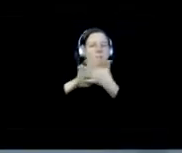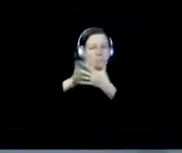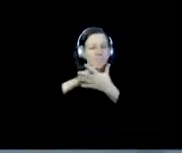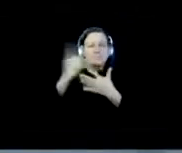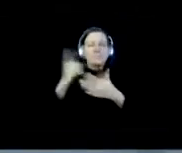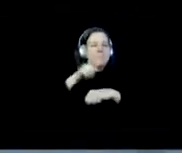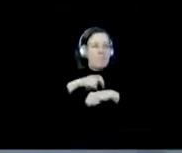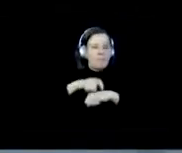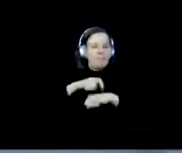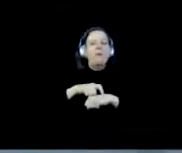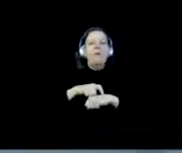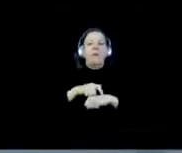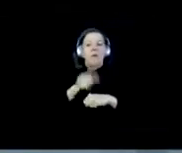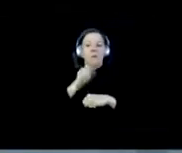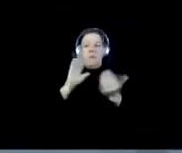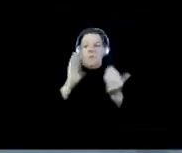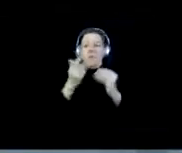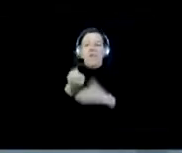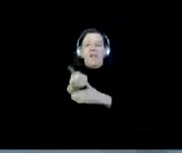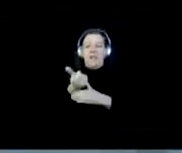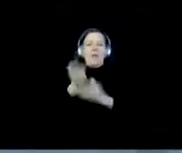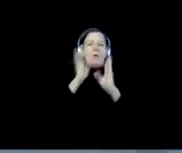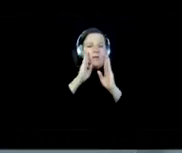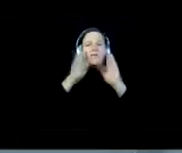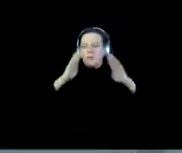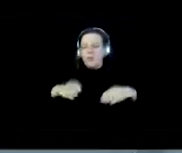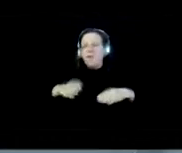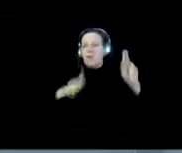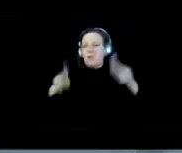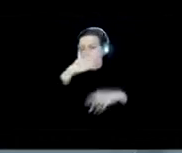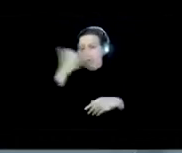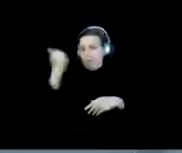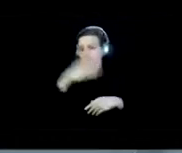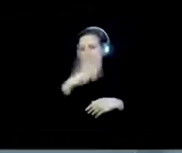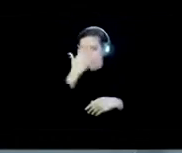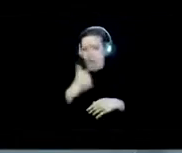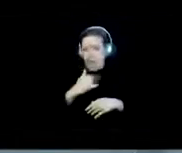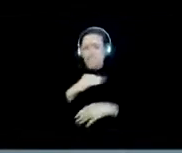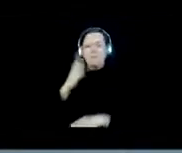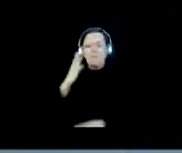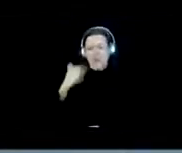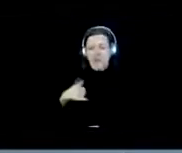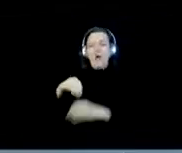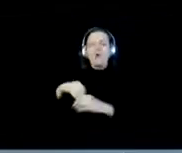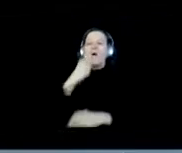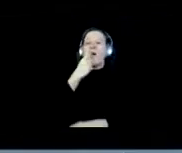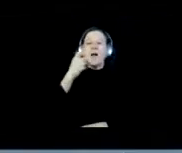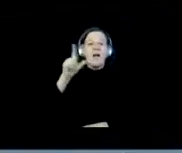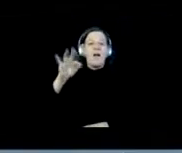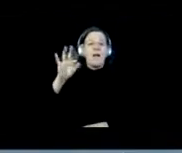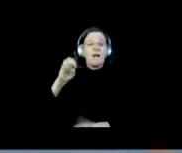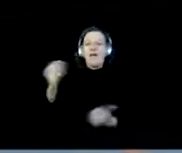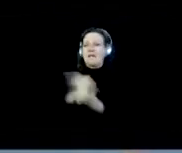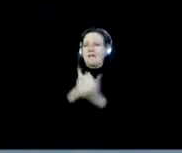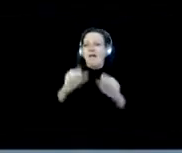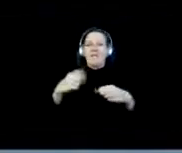little attention has been devoted to what people forget, and why. In the glass life, everything can be used. It